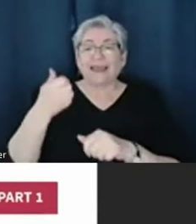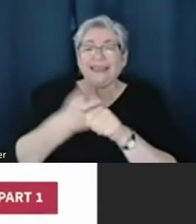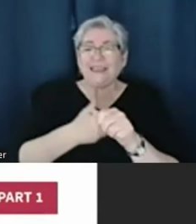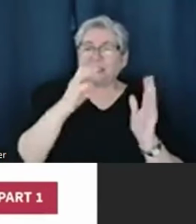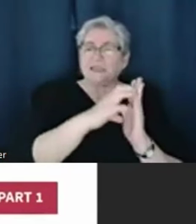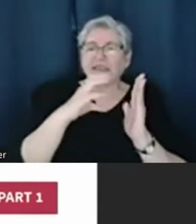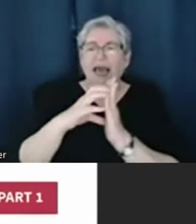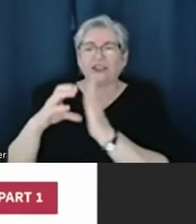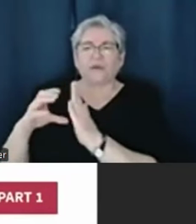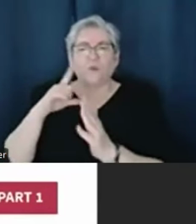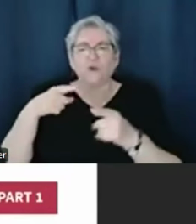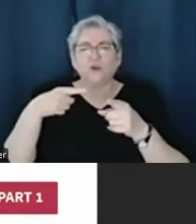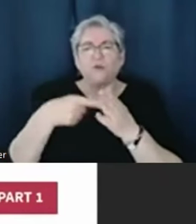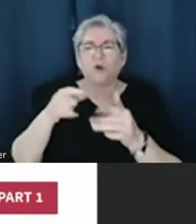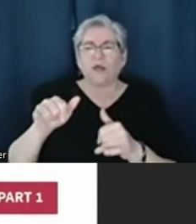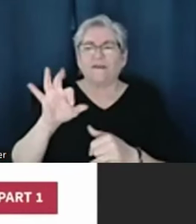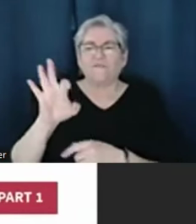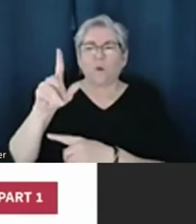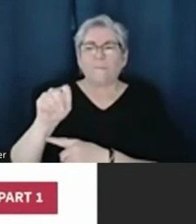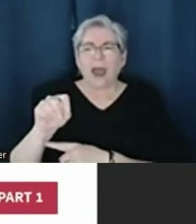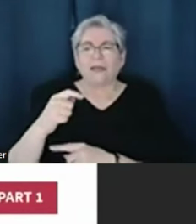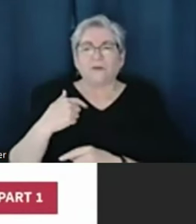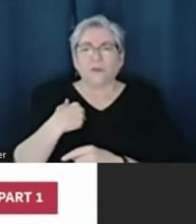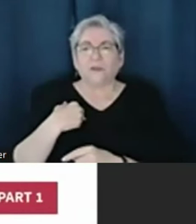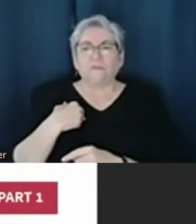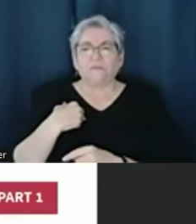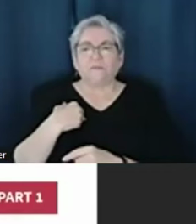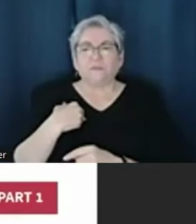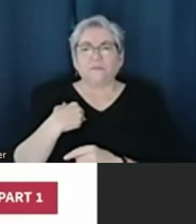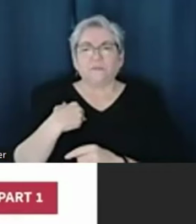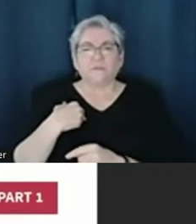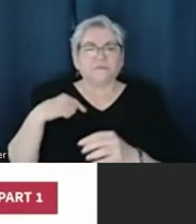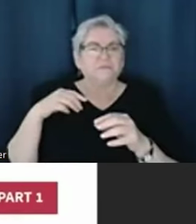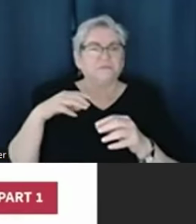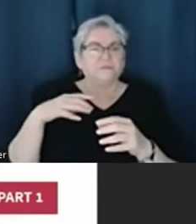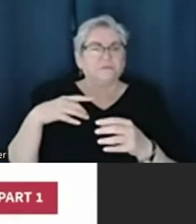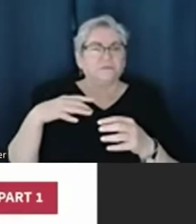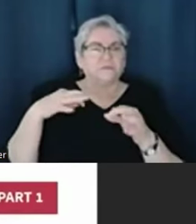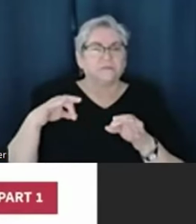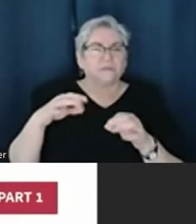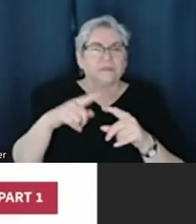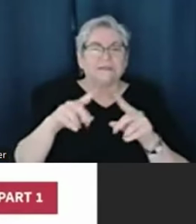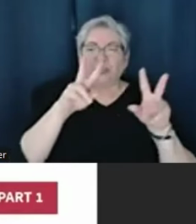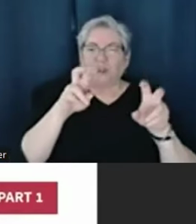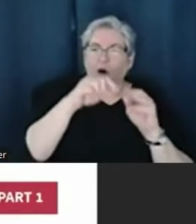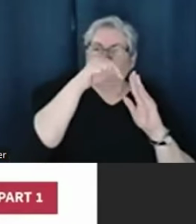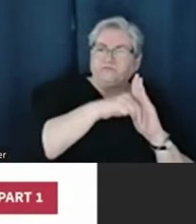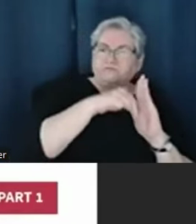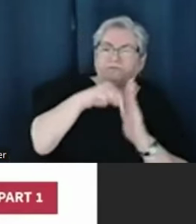how the formatting is working, we talk about the issues in a little bit more detail, and then we